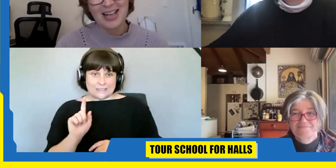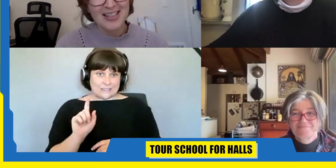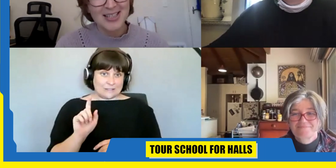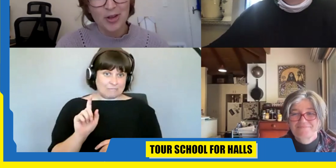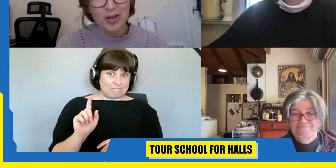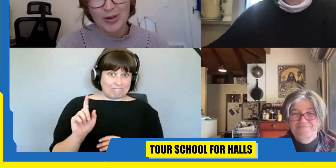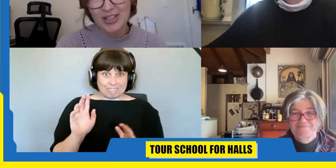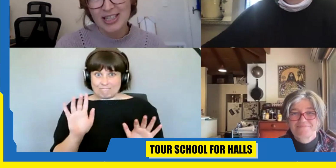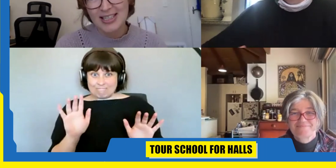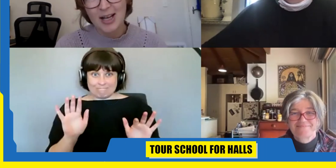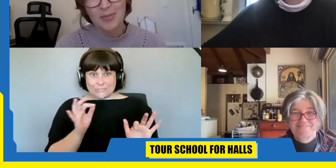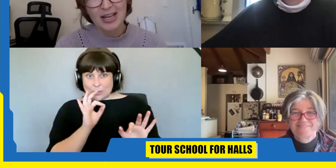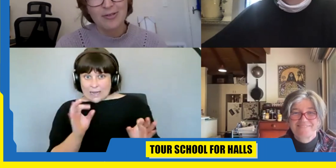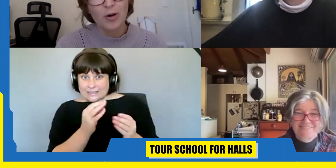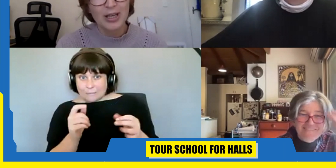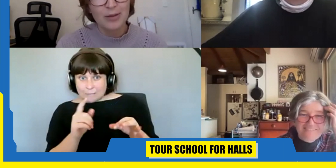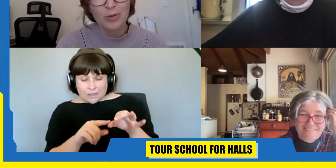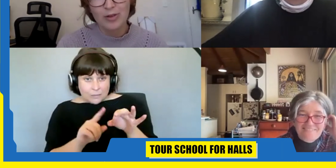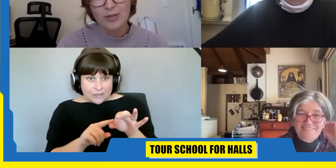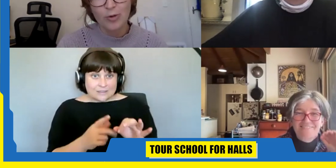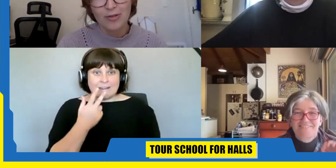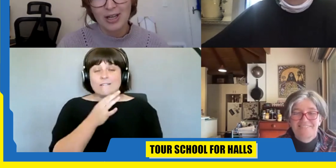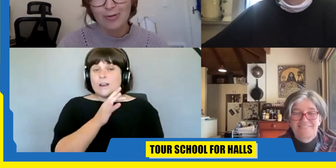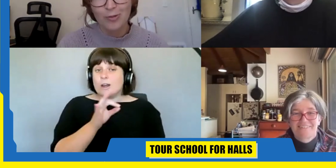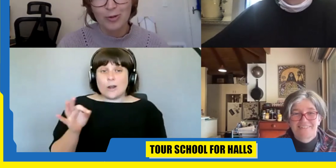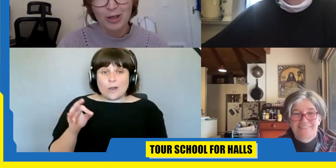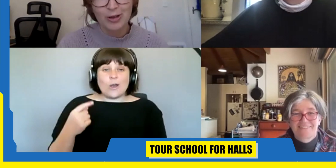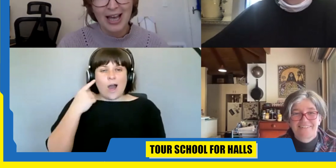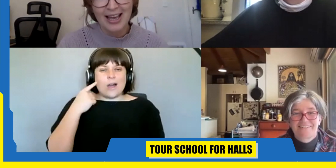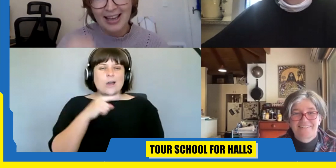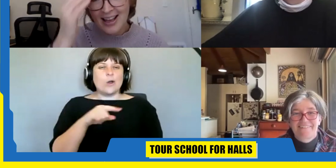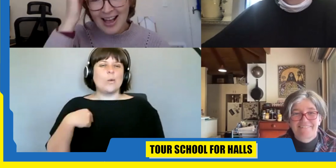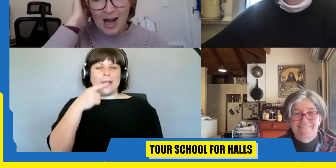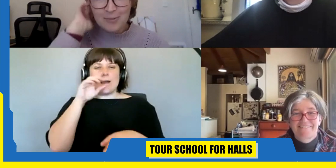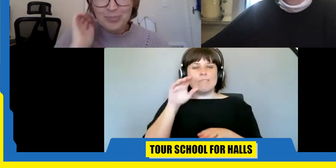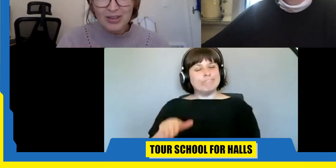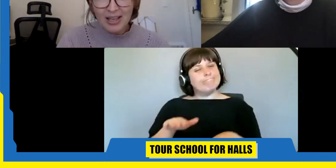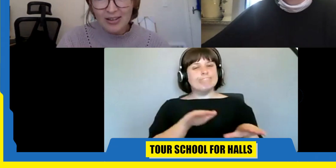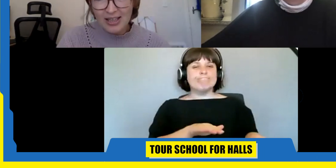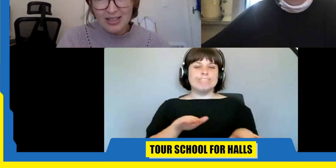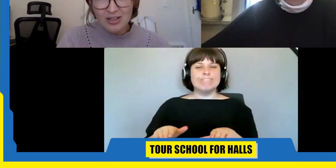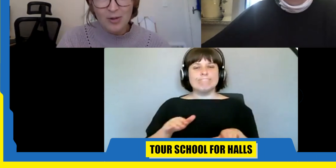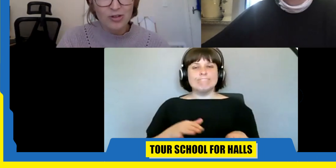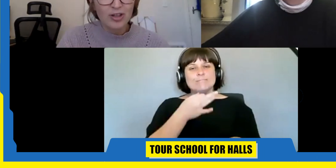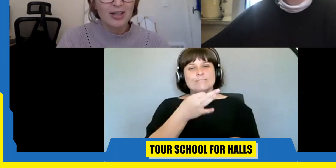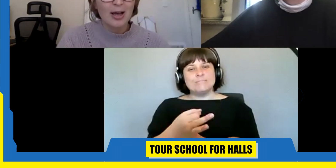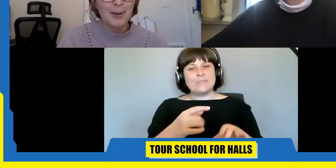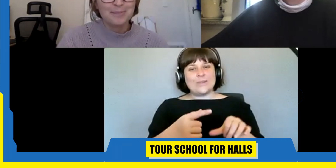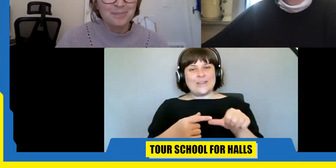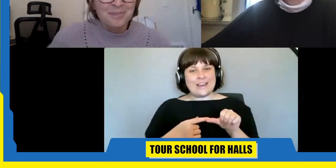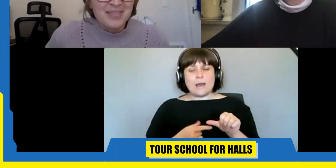being asked some of those questions. And if not, we can move into more of an informal Q&A. But thank you, Lisa, so much